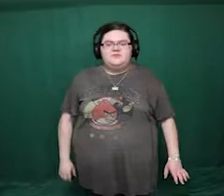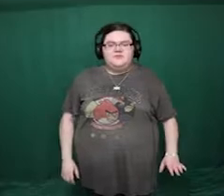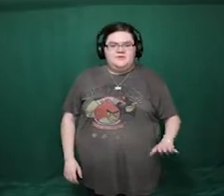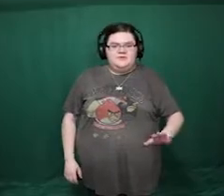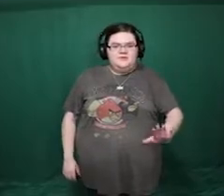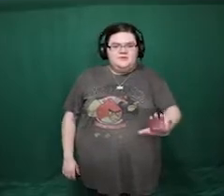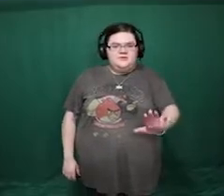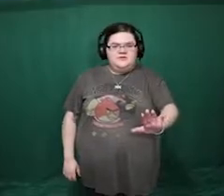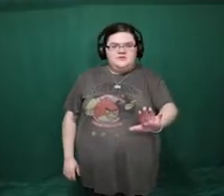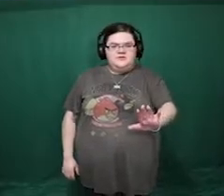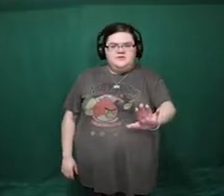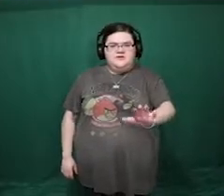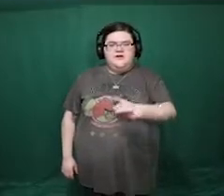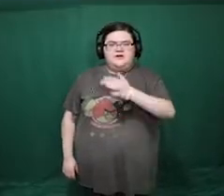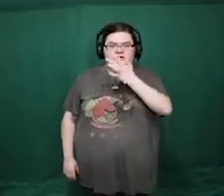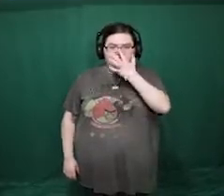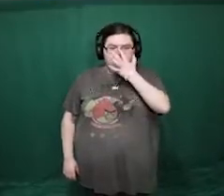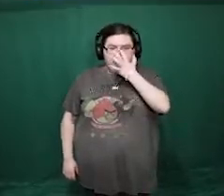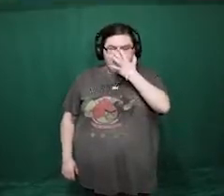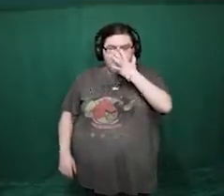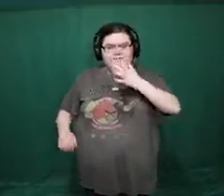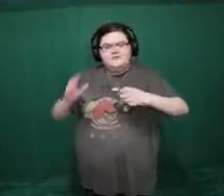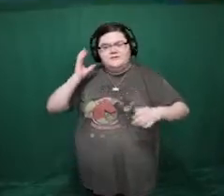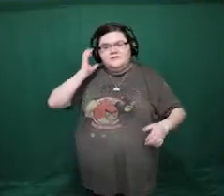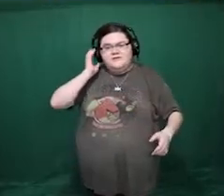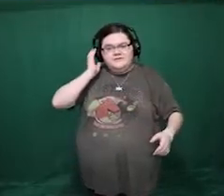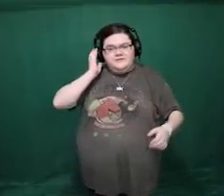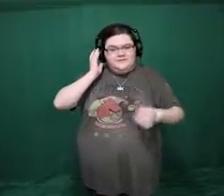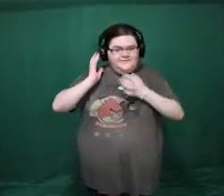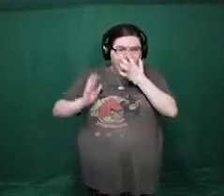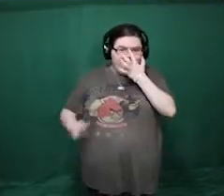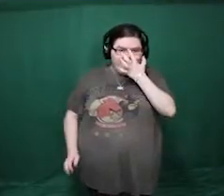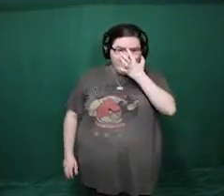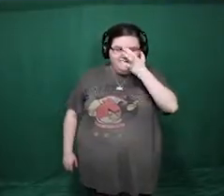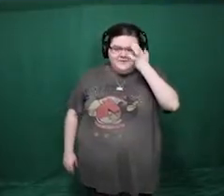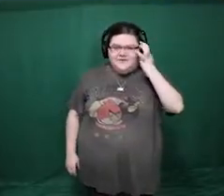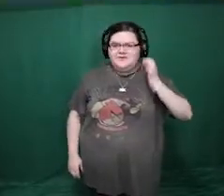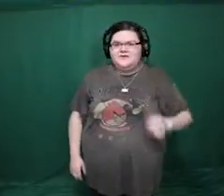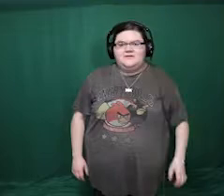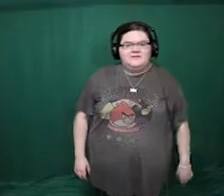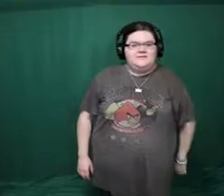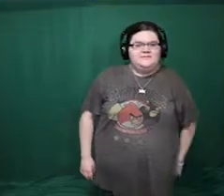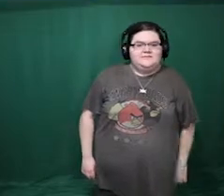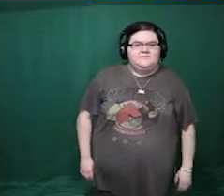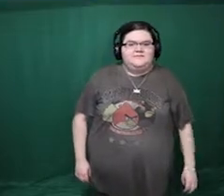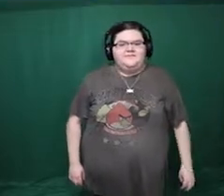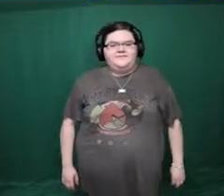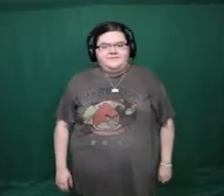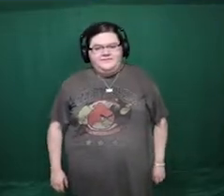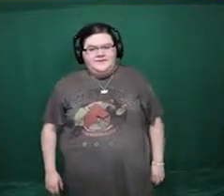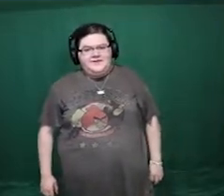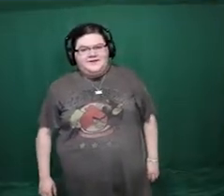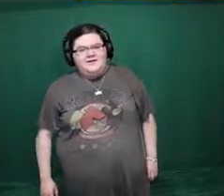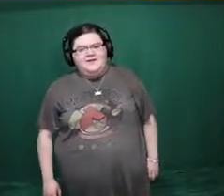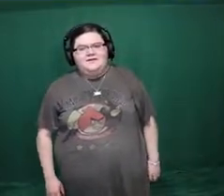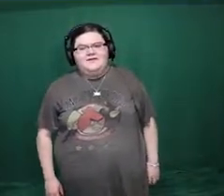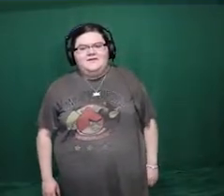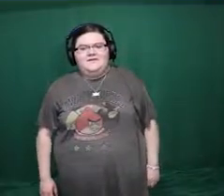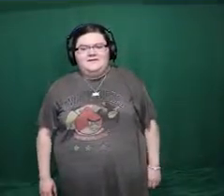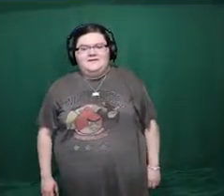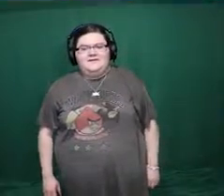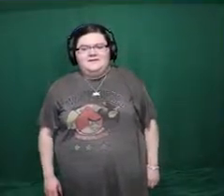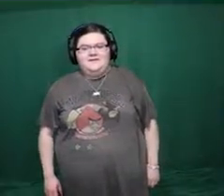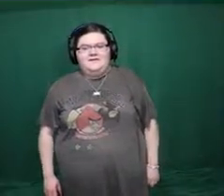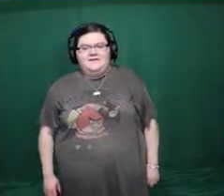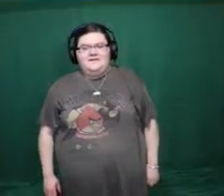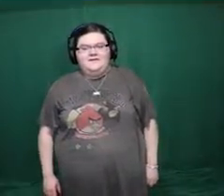jump. Yeah, yeah, yeah. We're good. Okay. Come on. Boys, come back here. Oh, yeah, look, you got little icons on your head. I got a little arrow, yeah, isn't it?